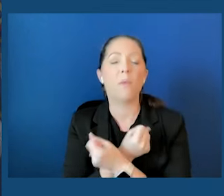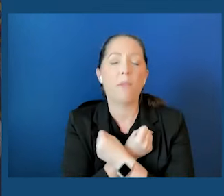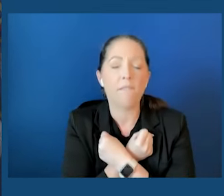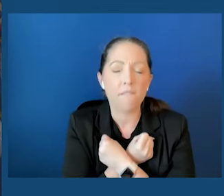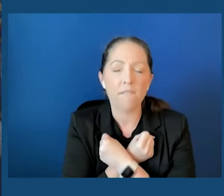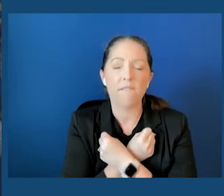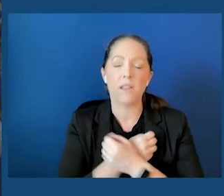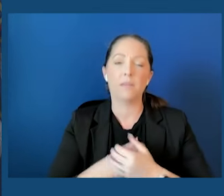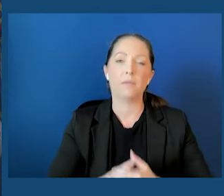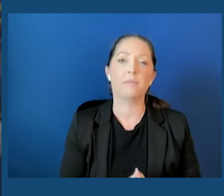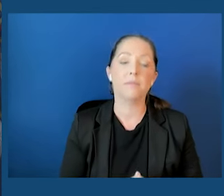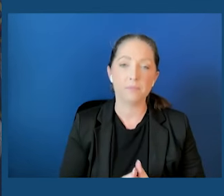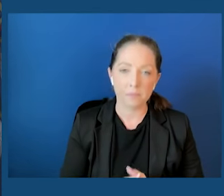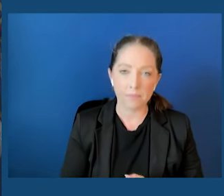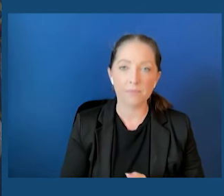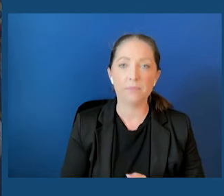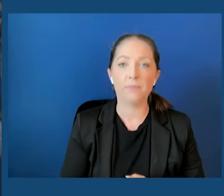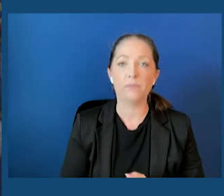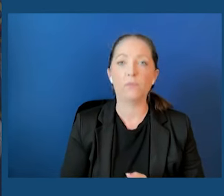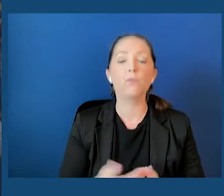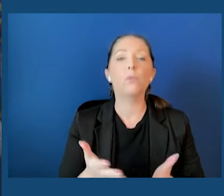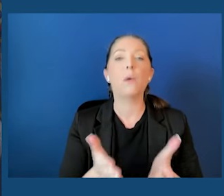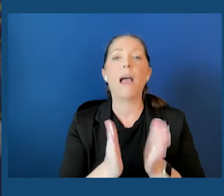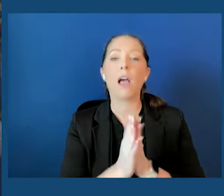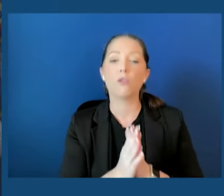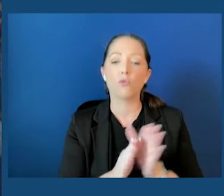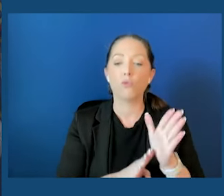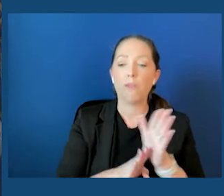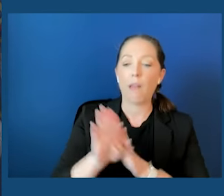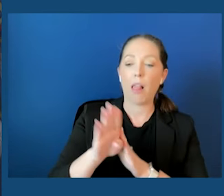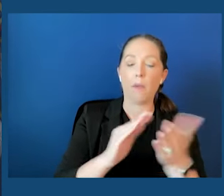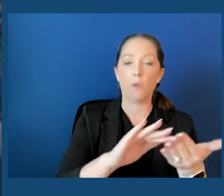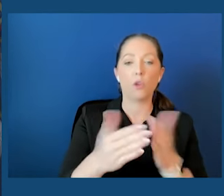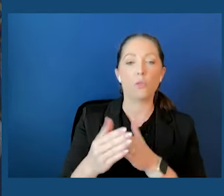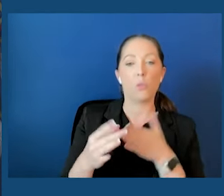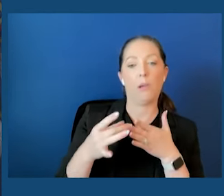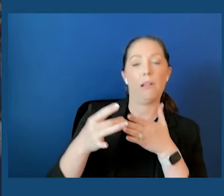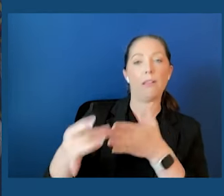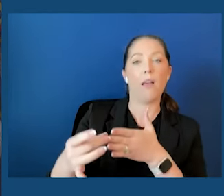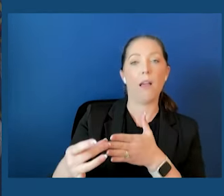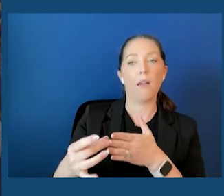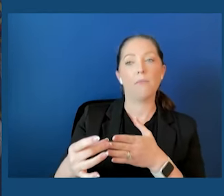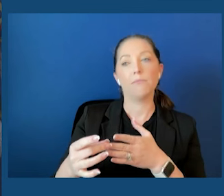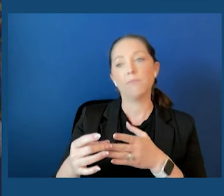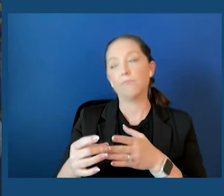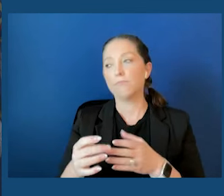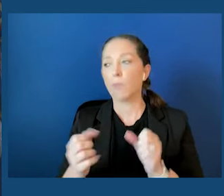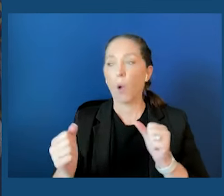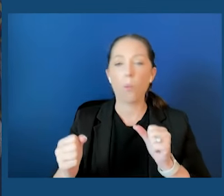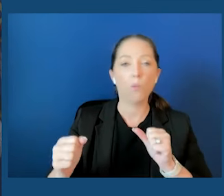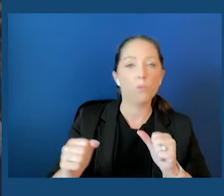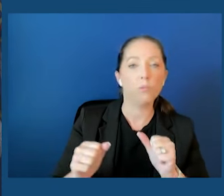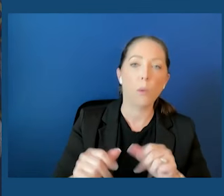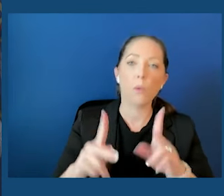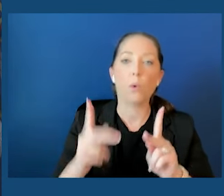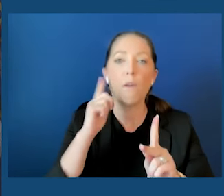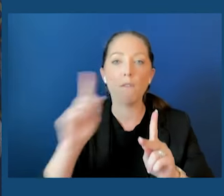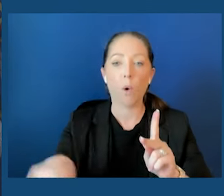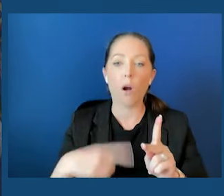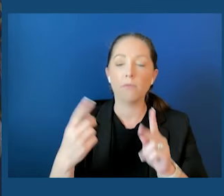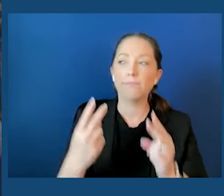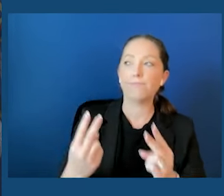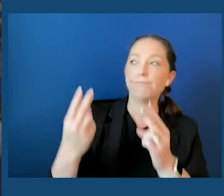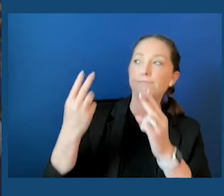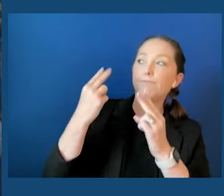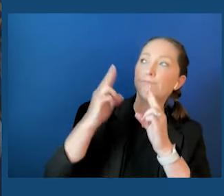They were asked to develop a community-driven way to honor those we lost. And I also like to thank